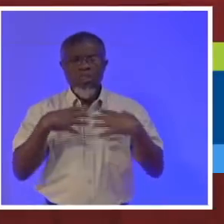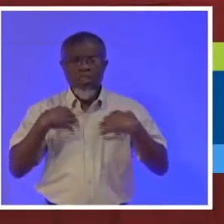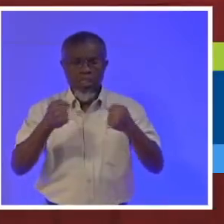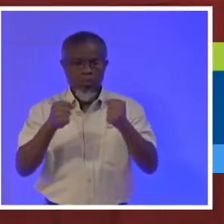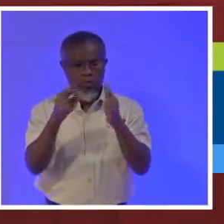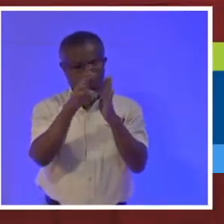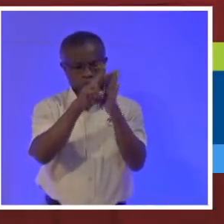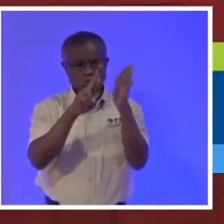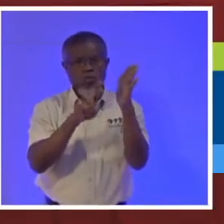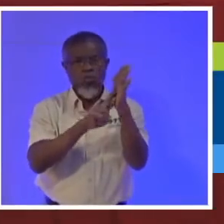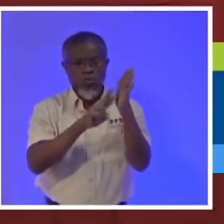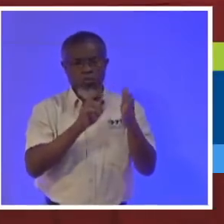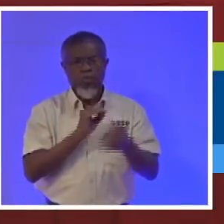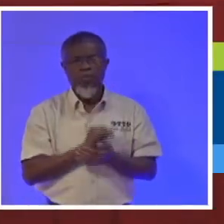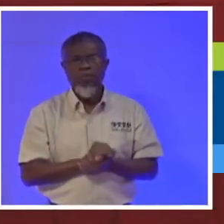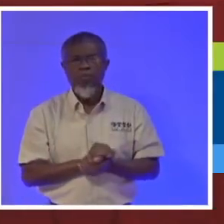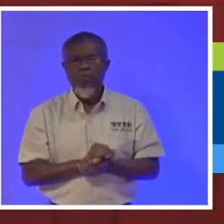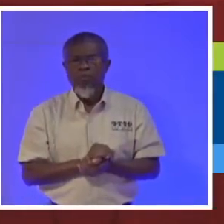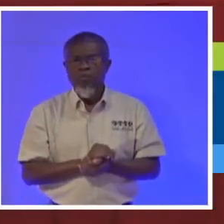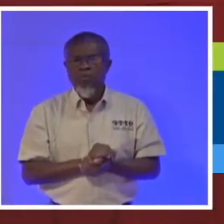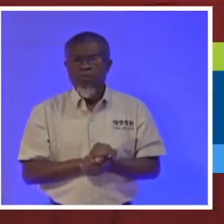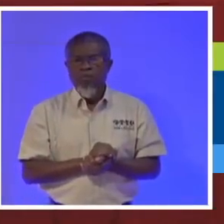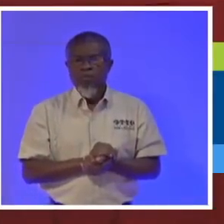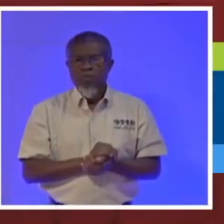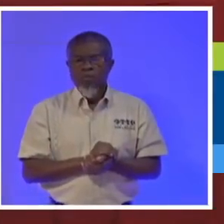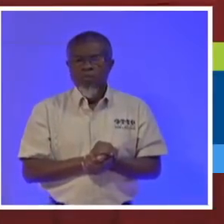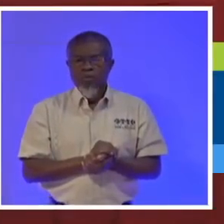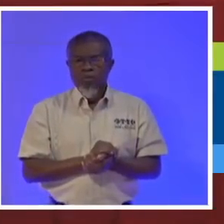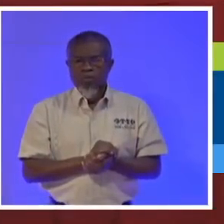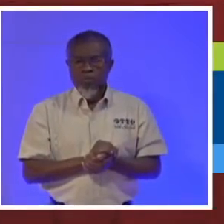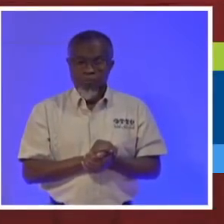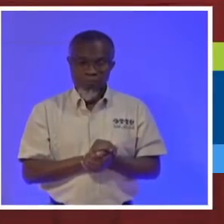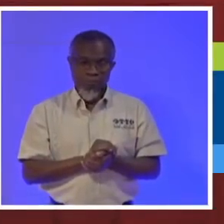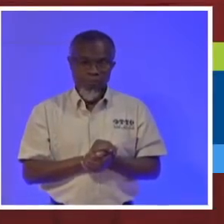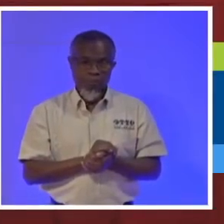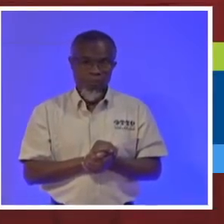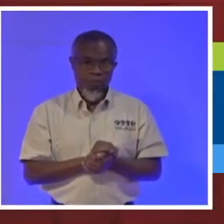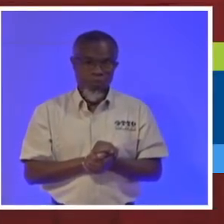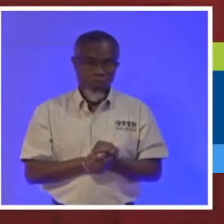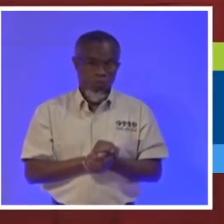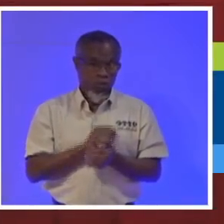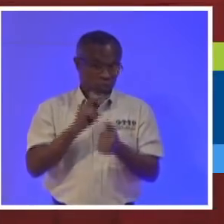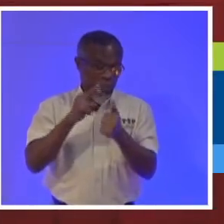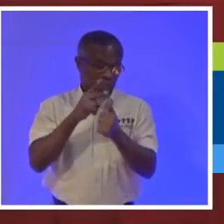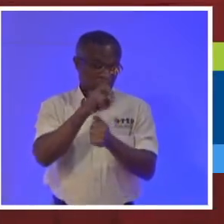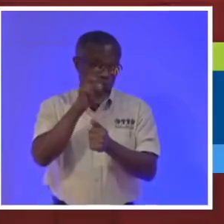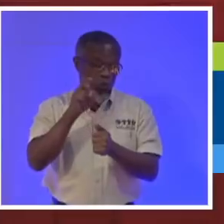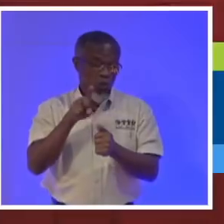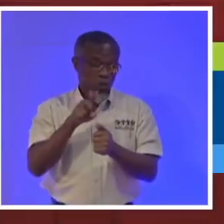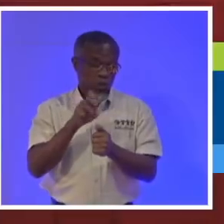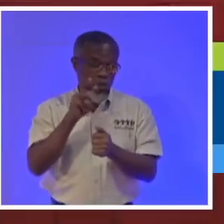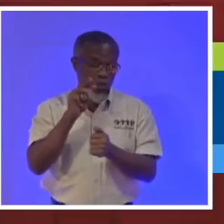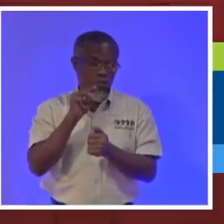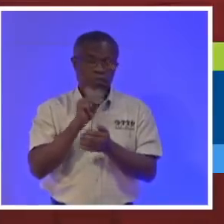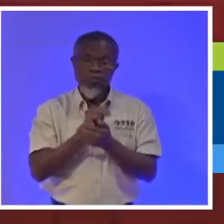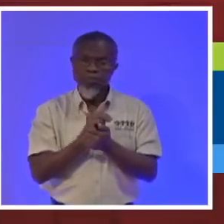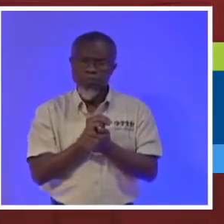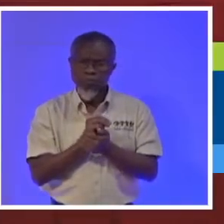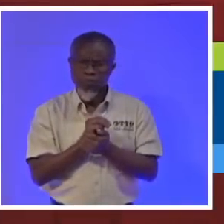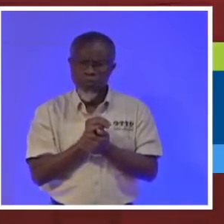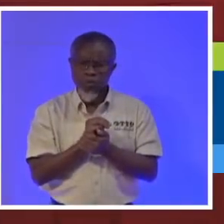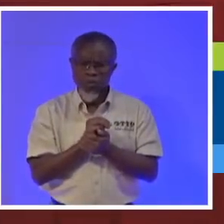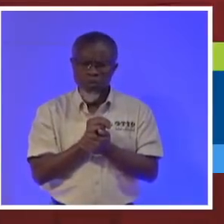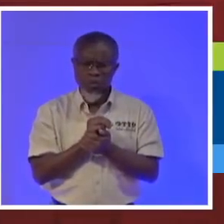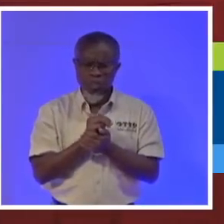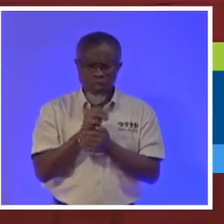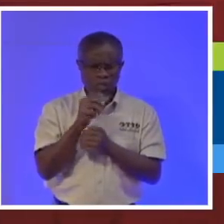response. No, I'm fine. Okay. All right. Okay, so we go to the next question. There's speculation that a young woman who had